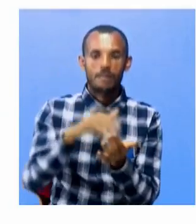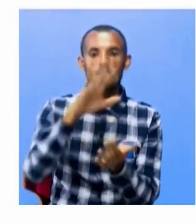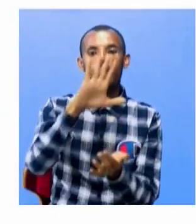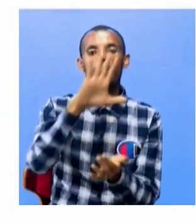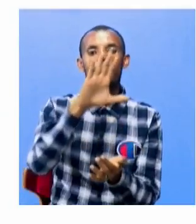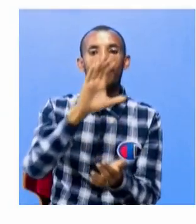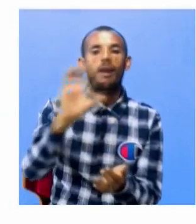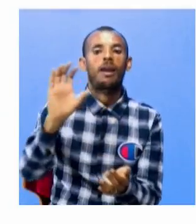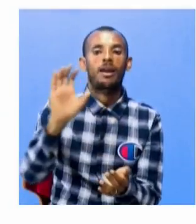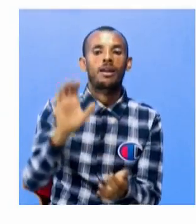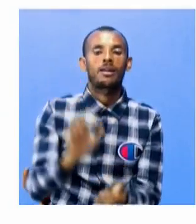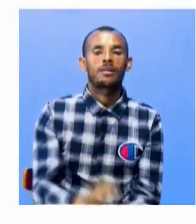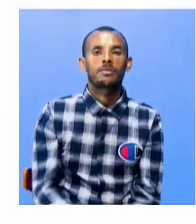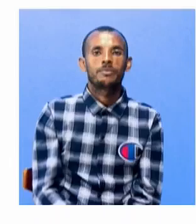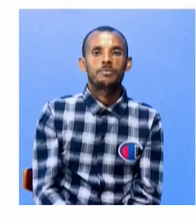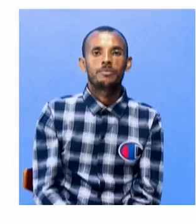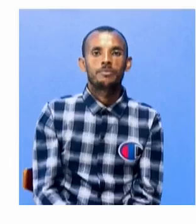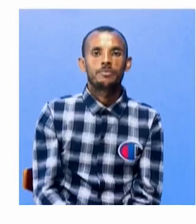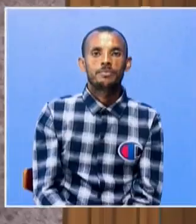17,500.